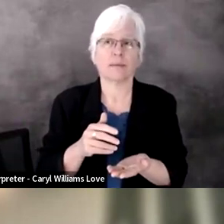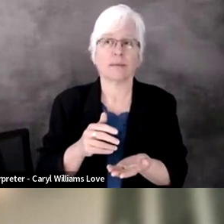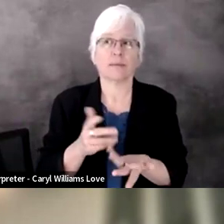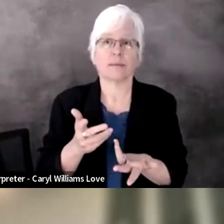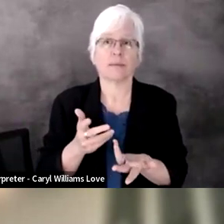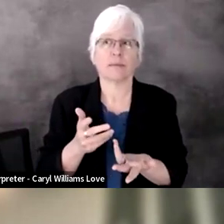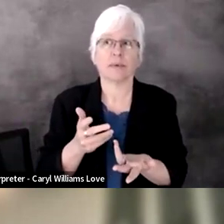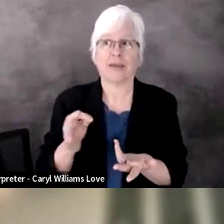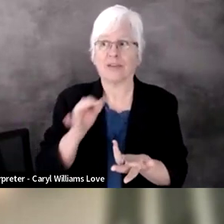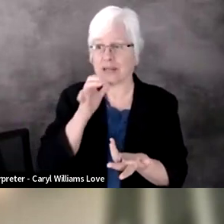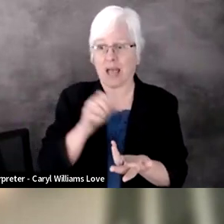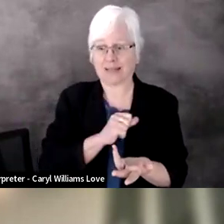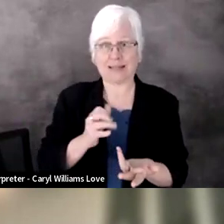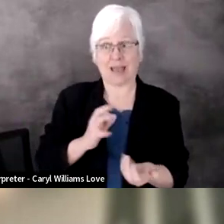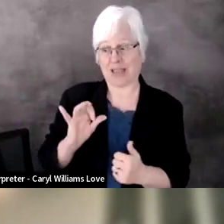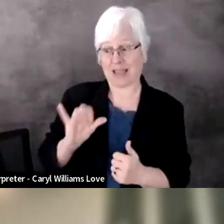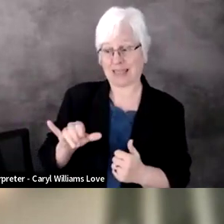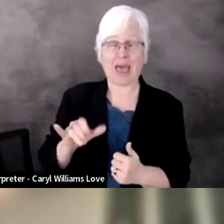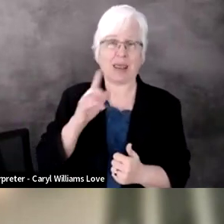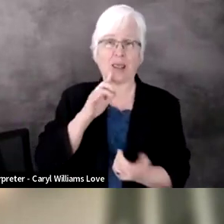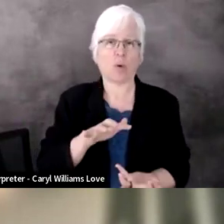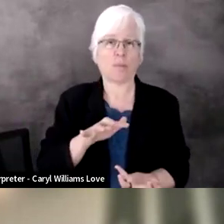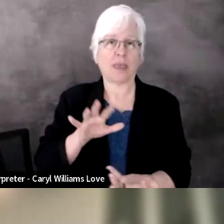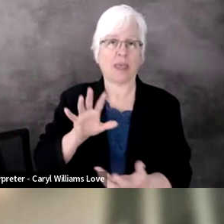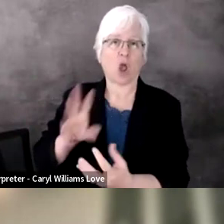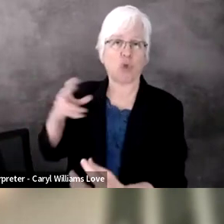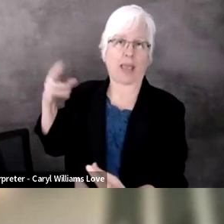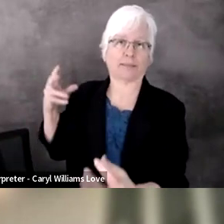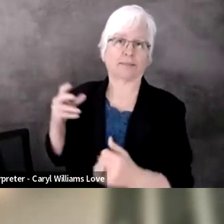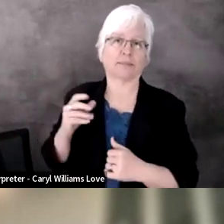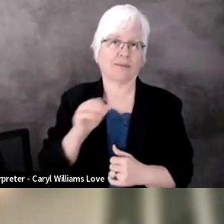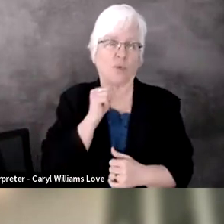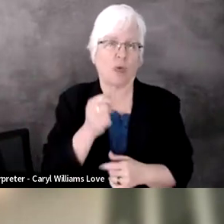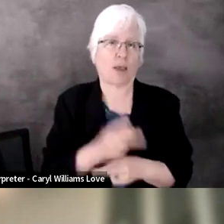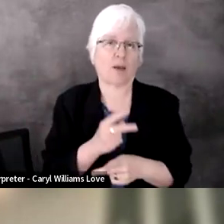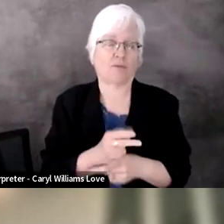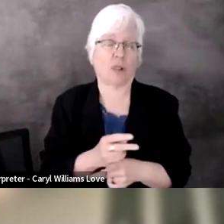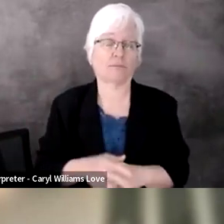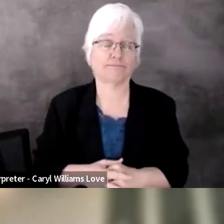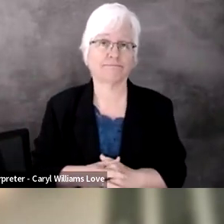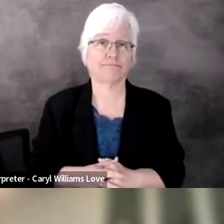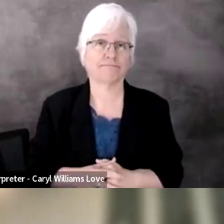wreck, to say the least, if we're not careful. That's all. I just think that